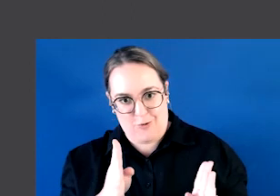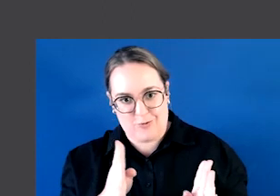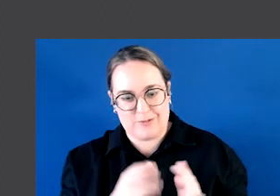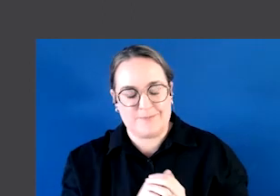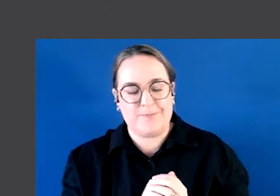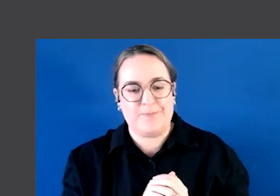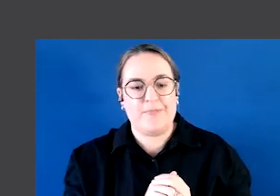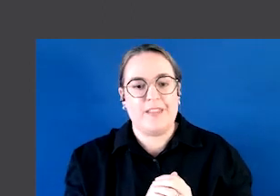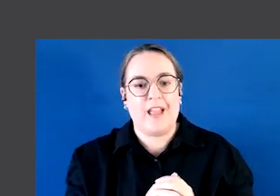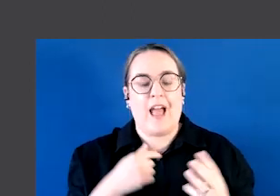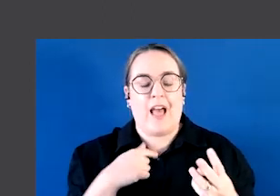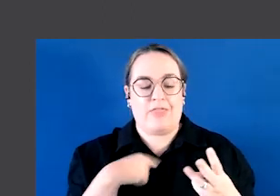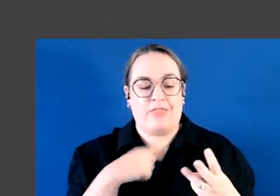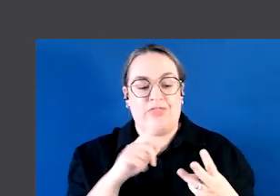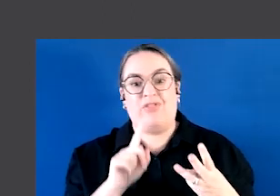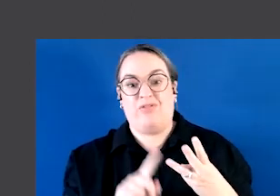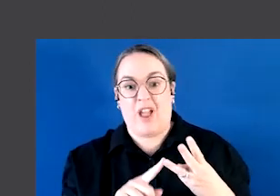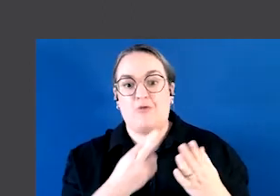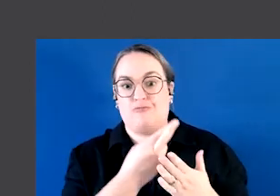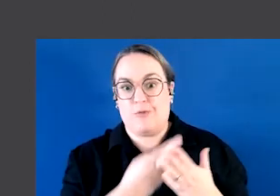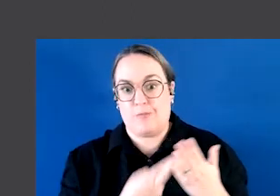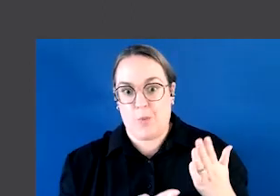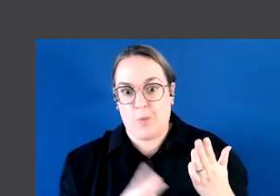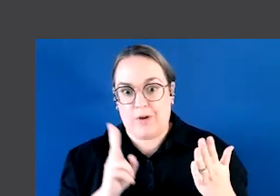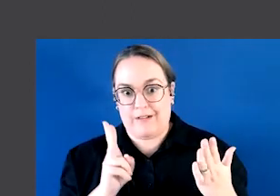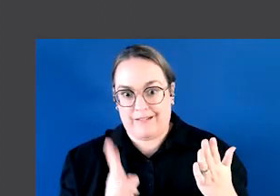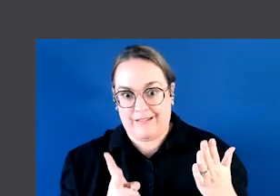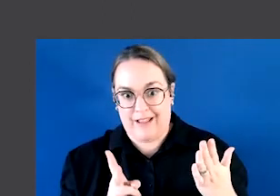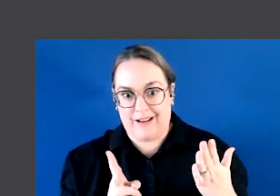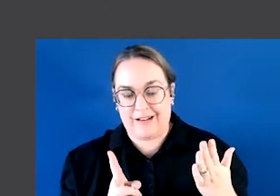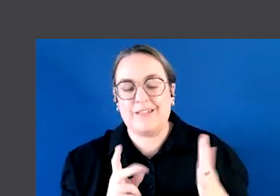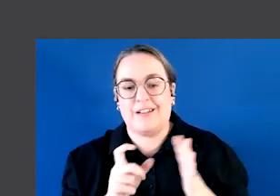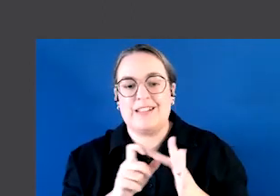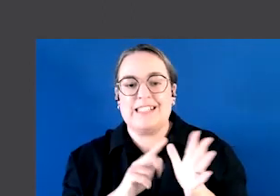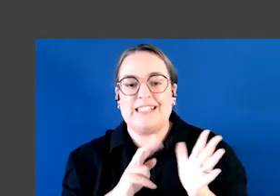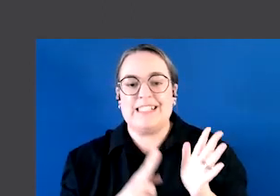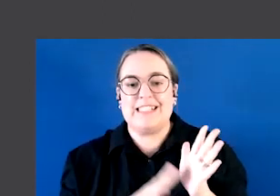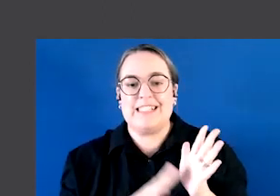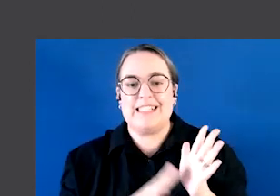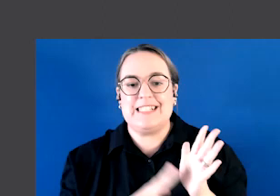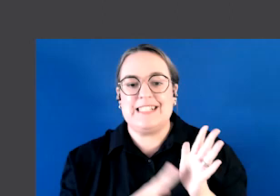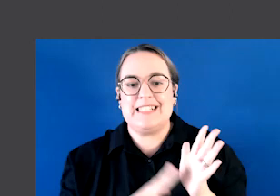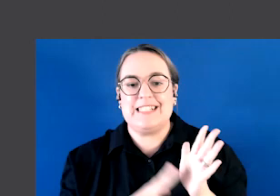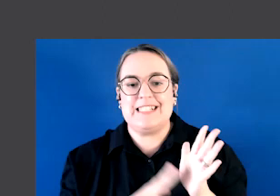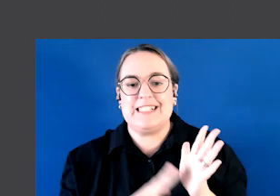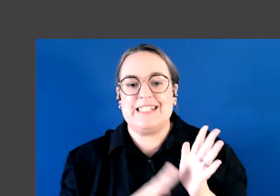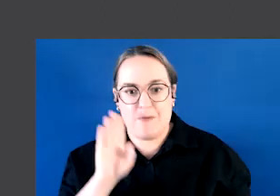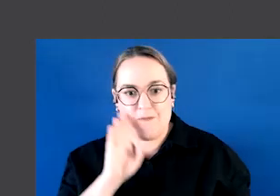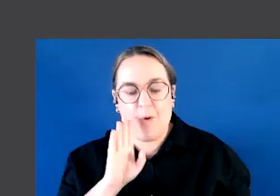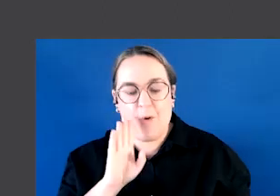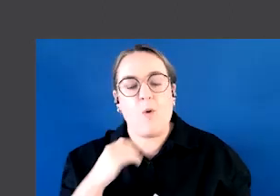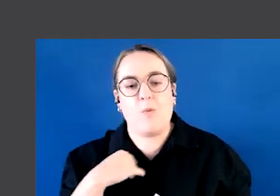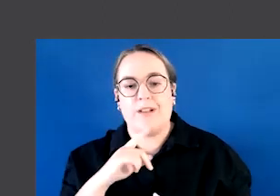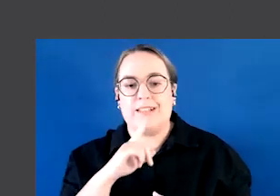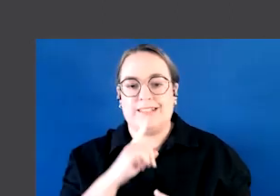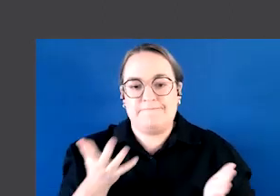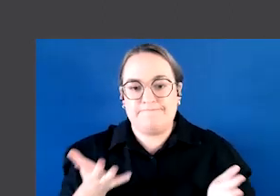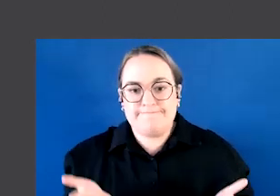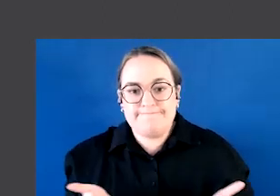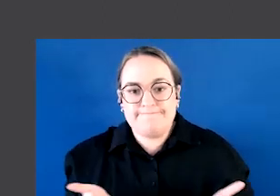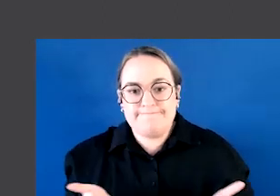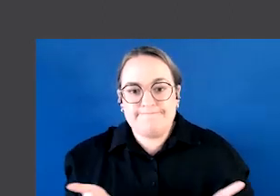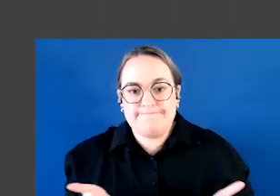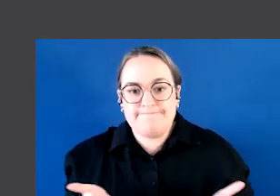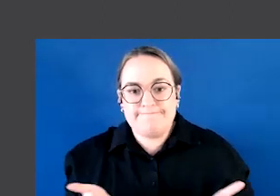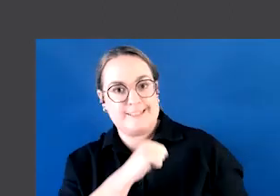for us in our integrity framework. And then report, and again, sort of leveraging from what Dan said, obviously we put a strong emphasis on our